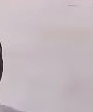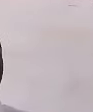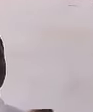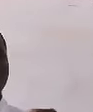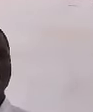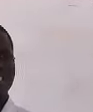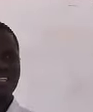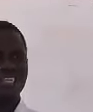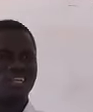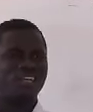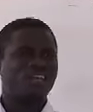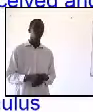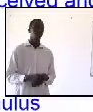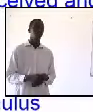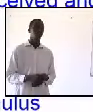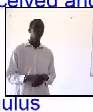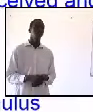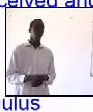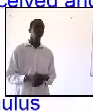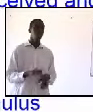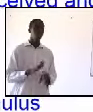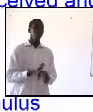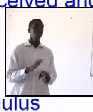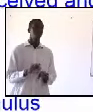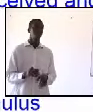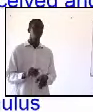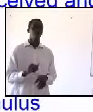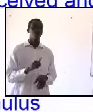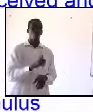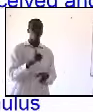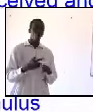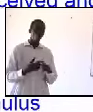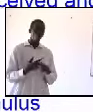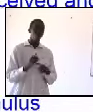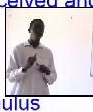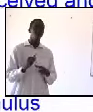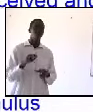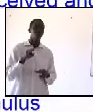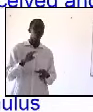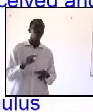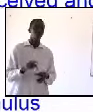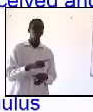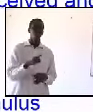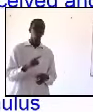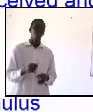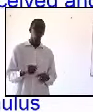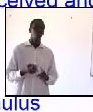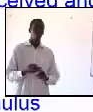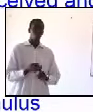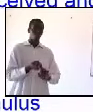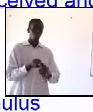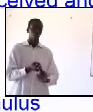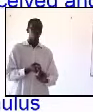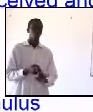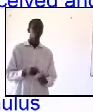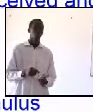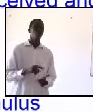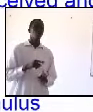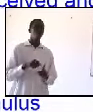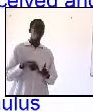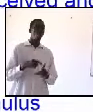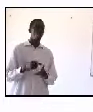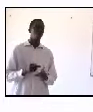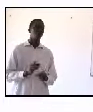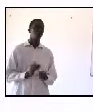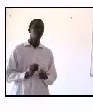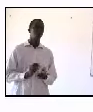Okay, the cells receive what stimulus. So now the sensory or afferent neurons, this conduct